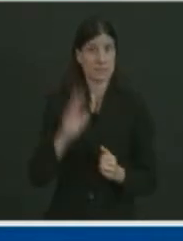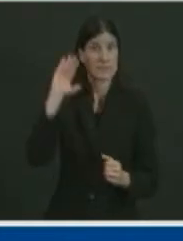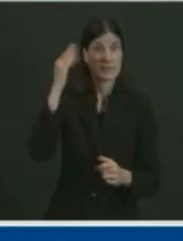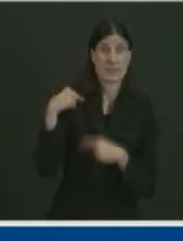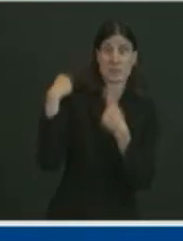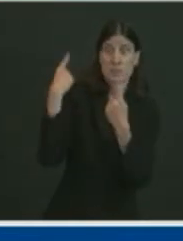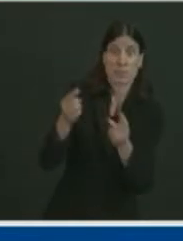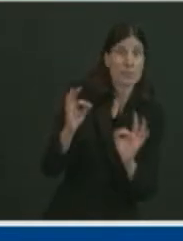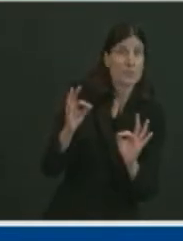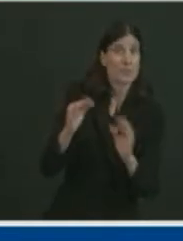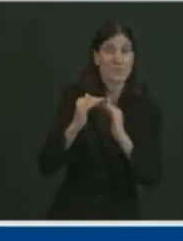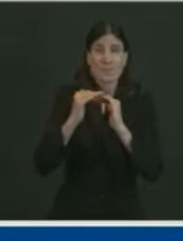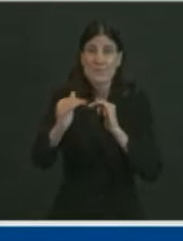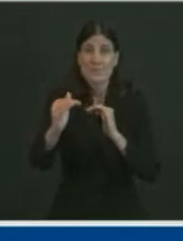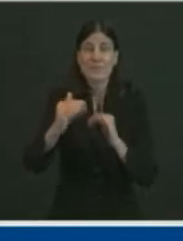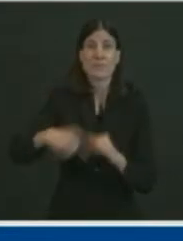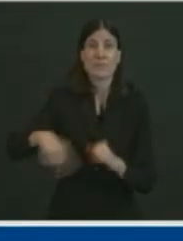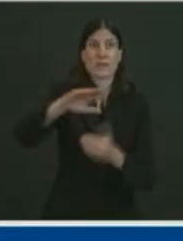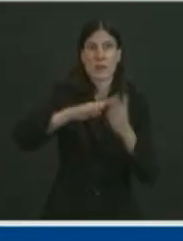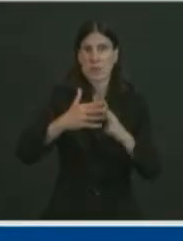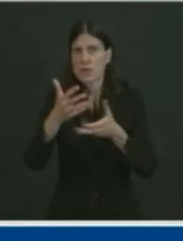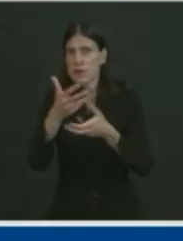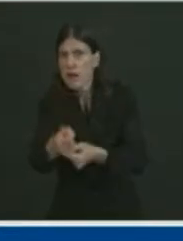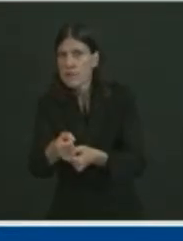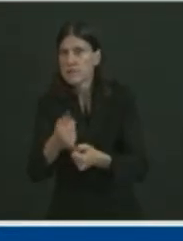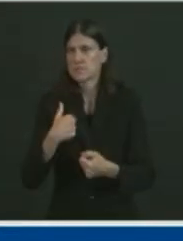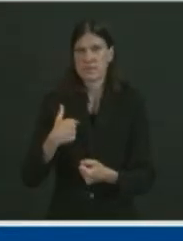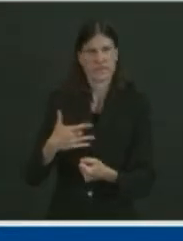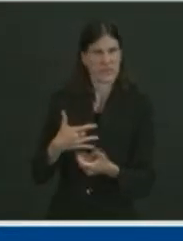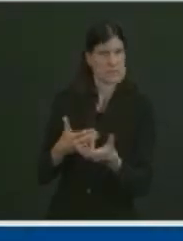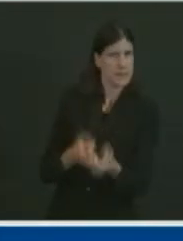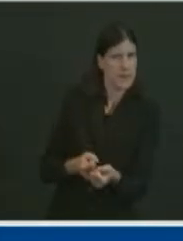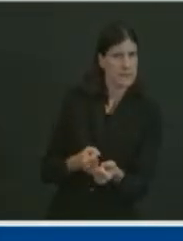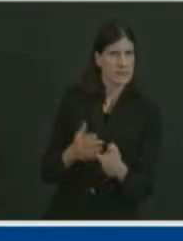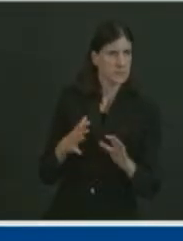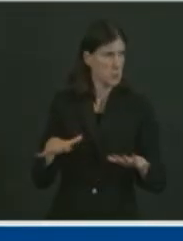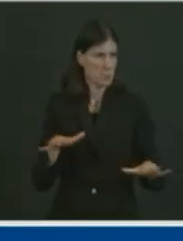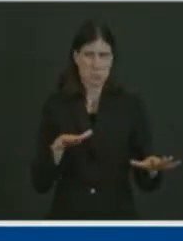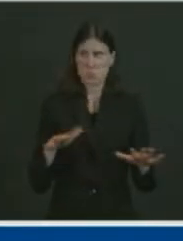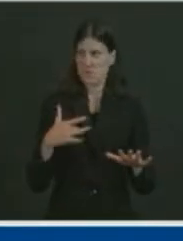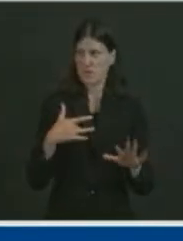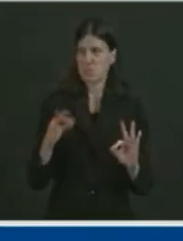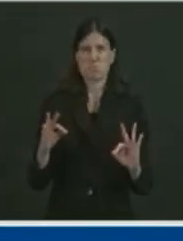thing by reopening our economy and moving ahead as we are with phase 2.